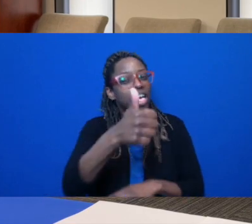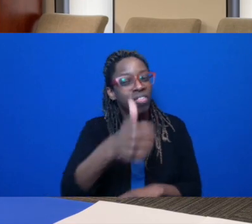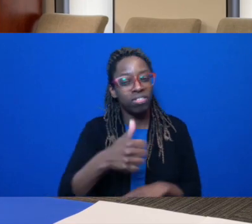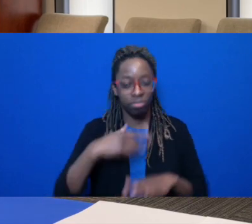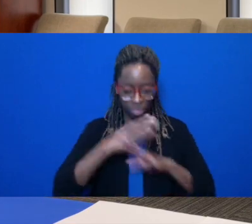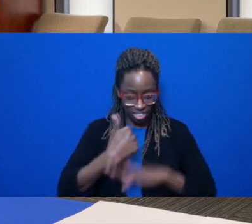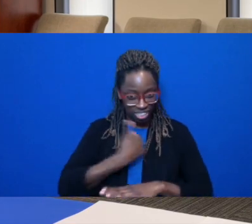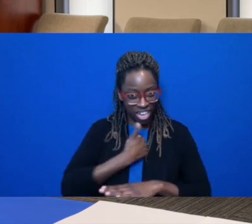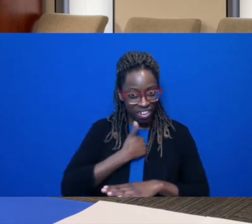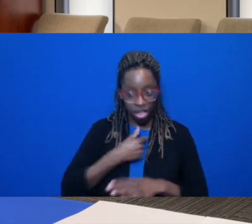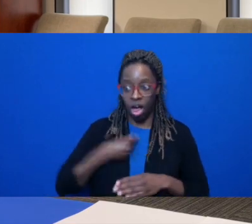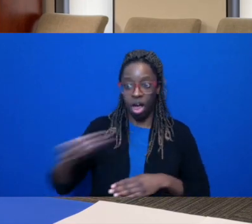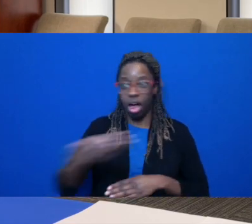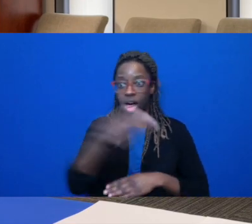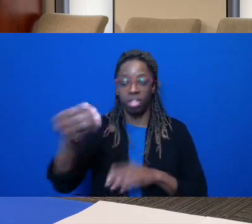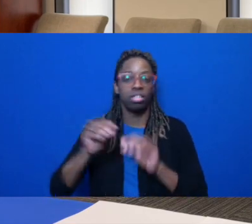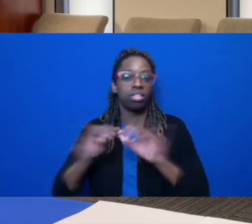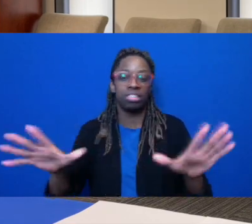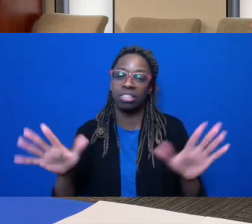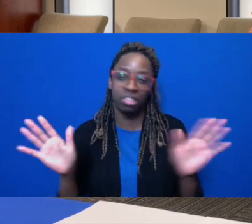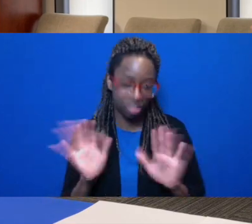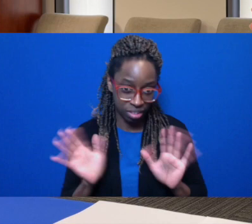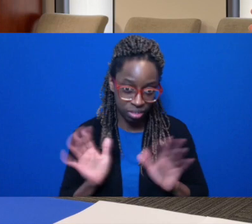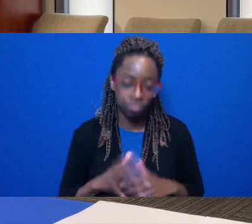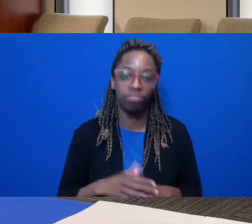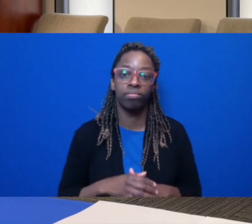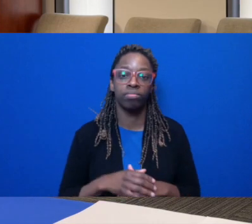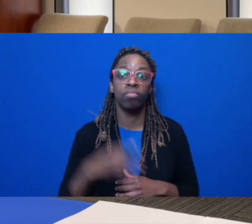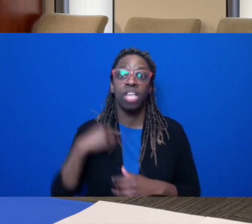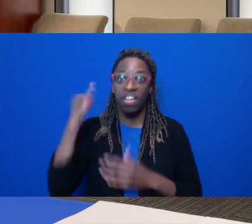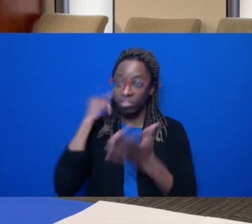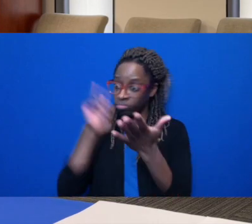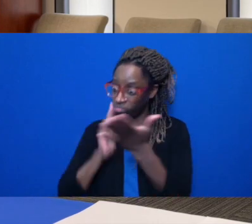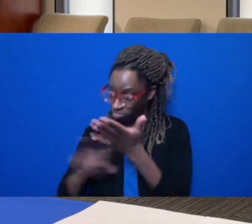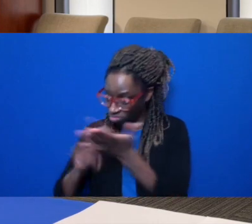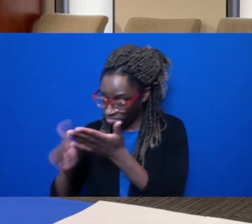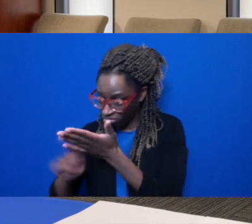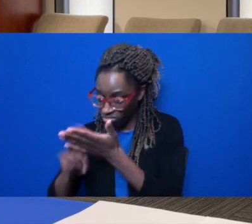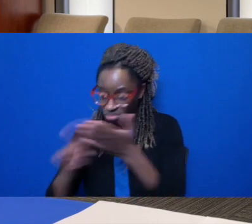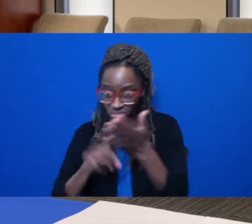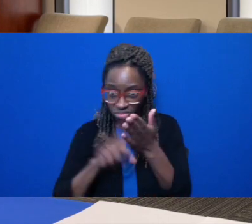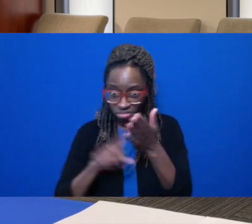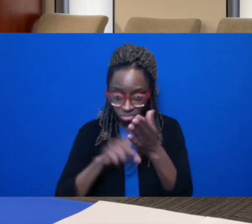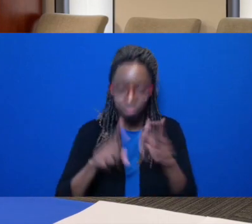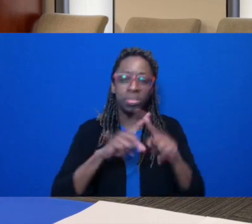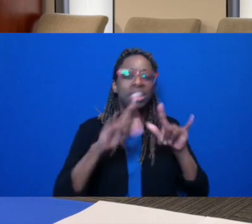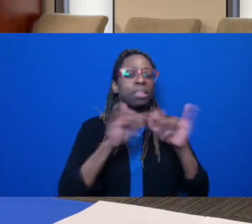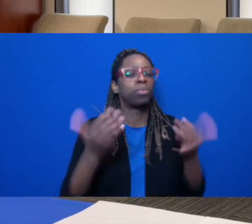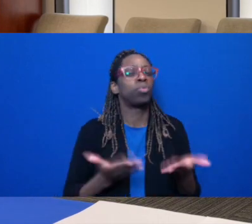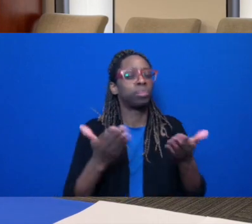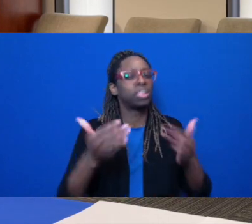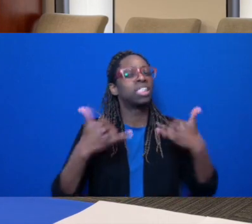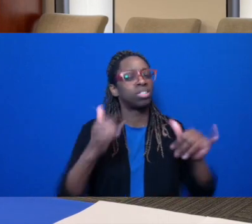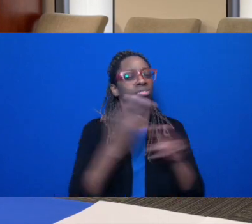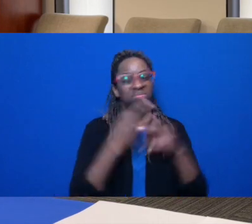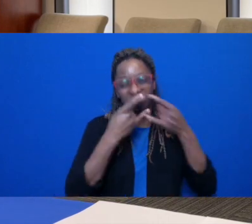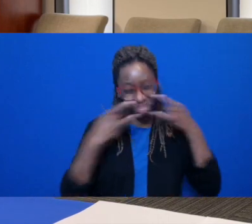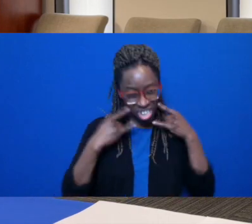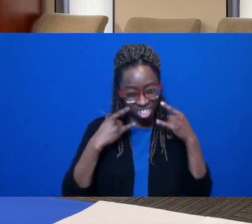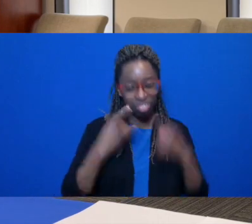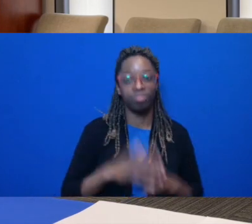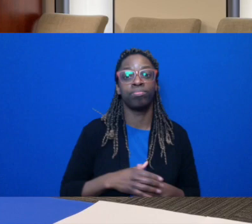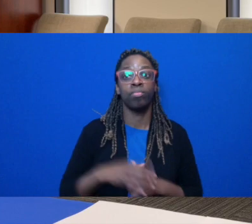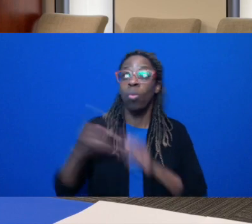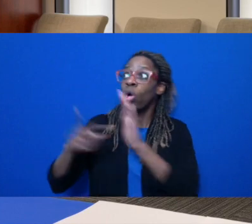general, certainly people without the vaccine, I know it's been a long ride. We've been at this now for almost a year, but just asking for people for a little bit more